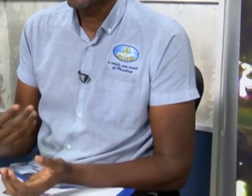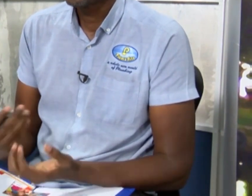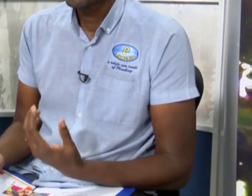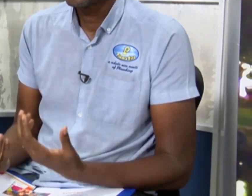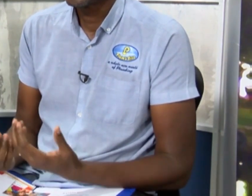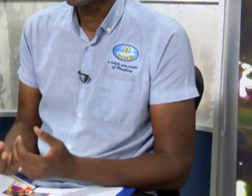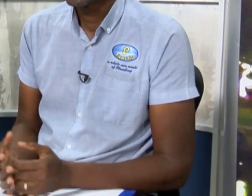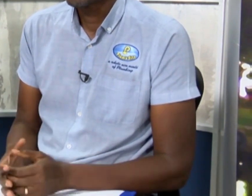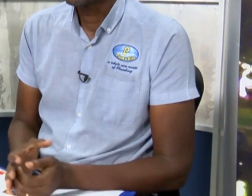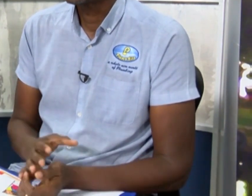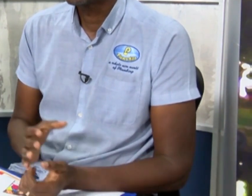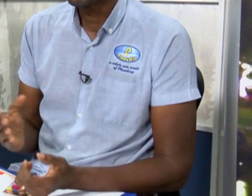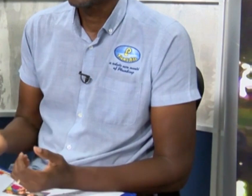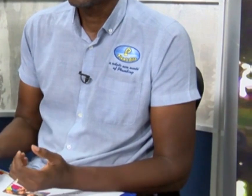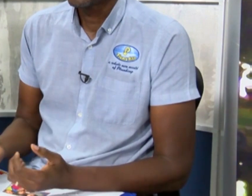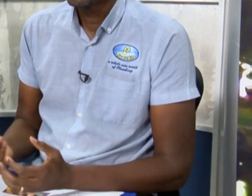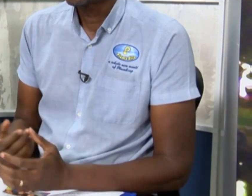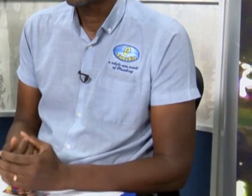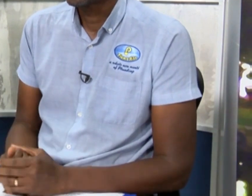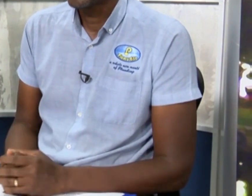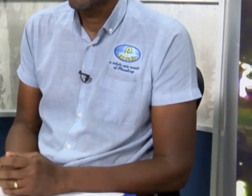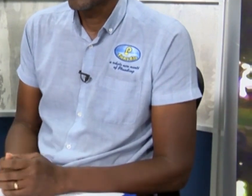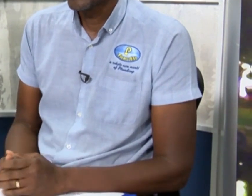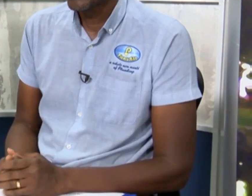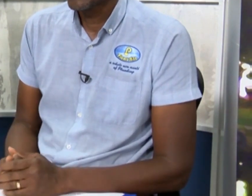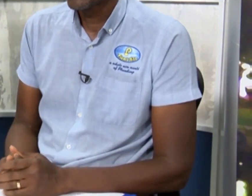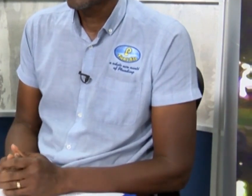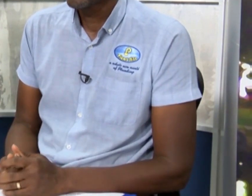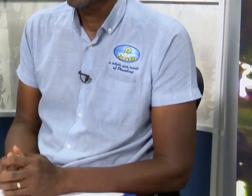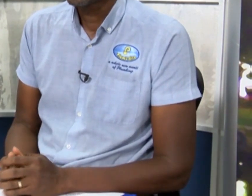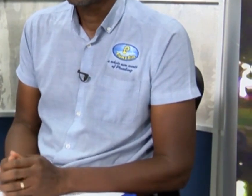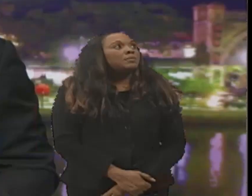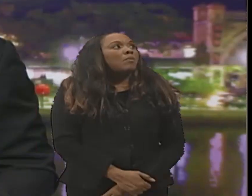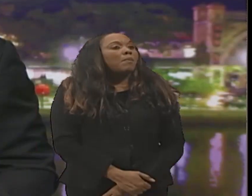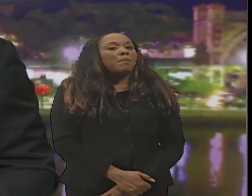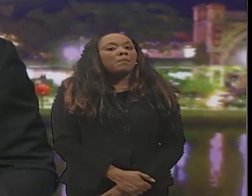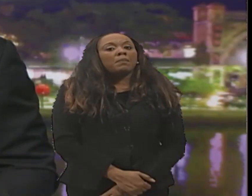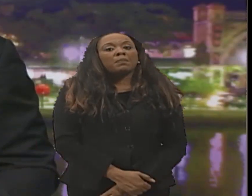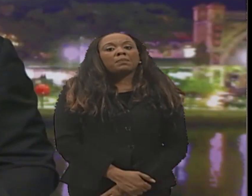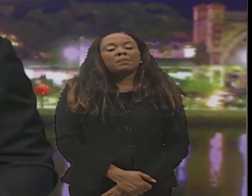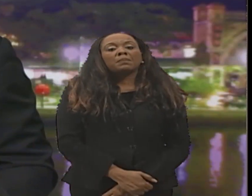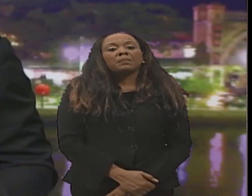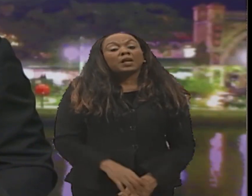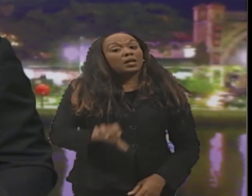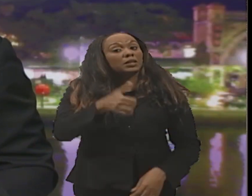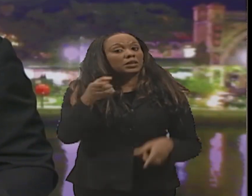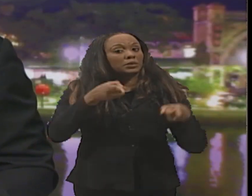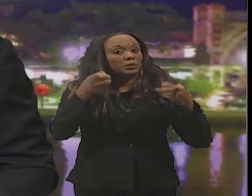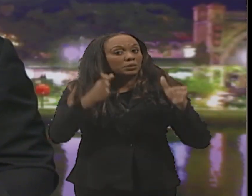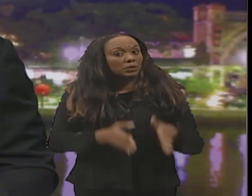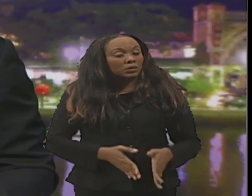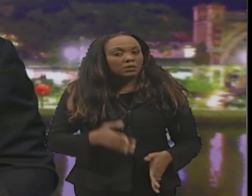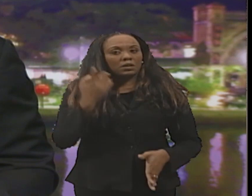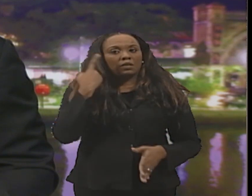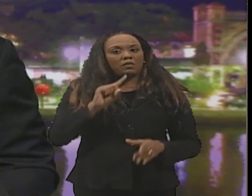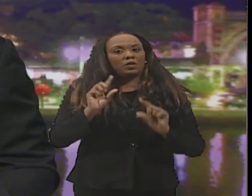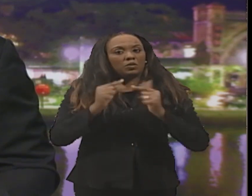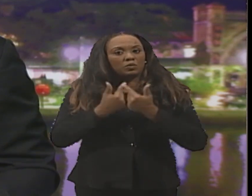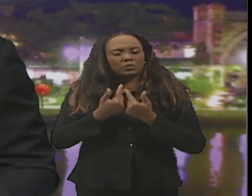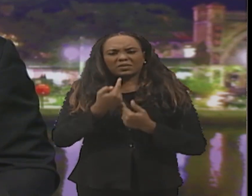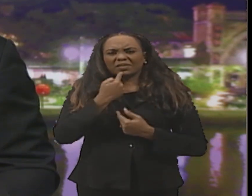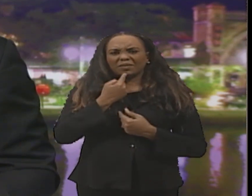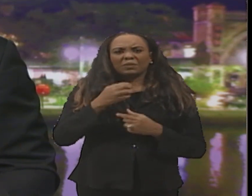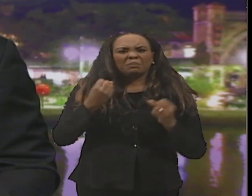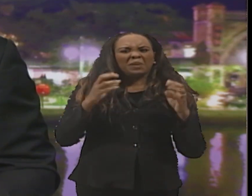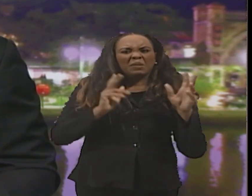to partner with us by giving to the organization. And fellow director Maria Carter says they